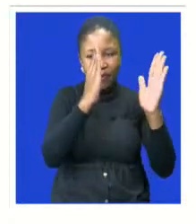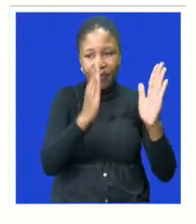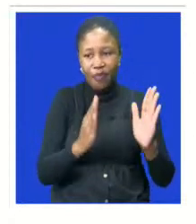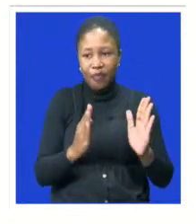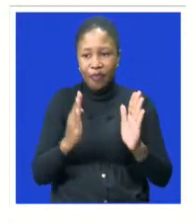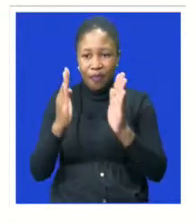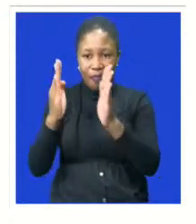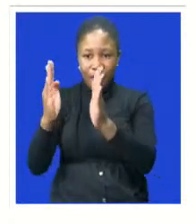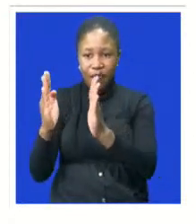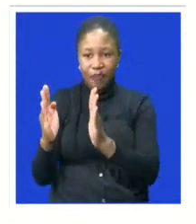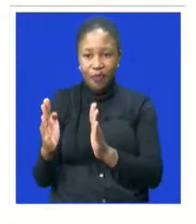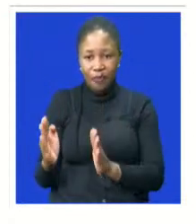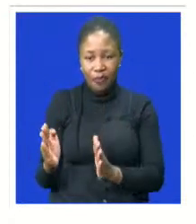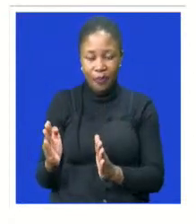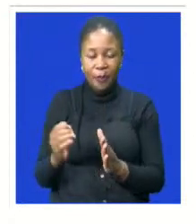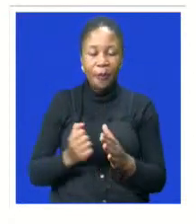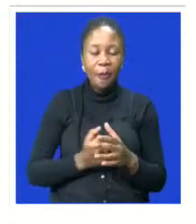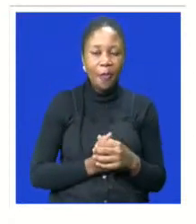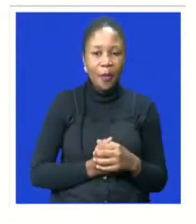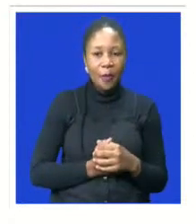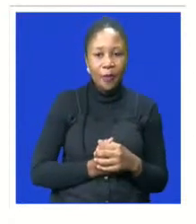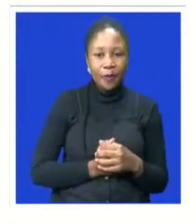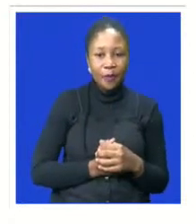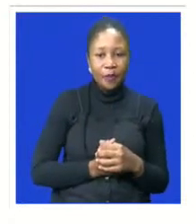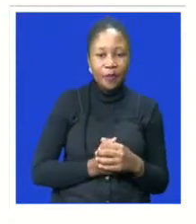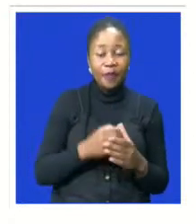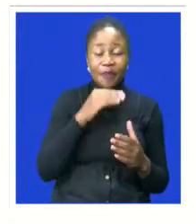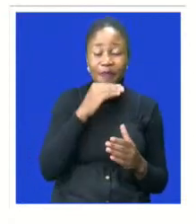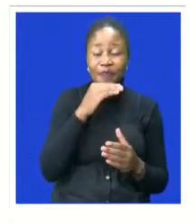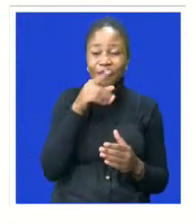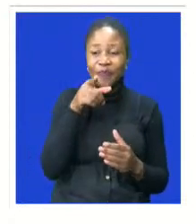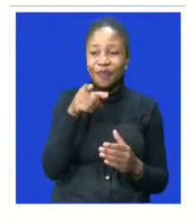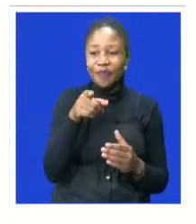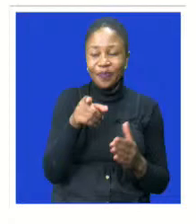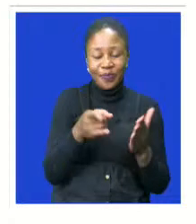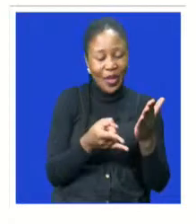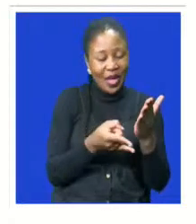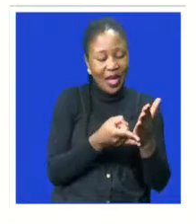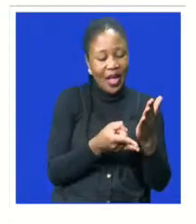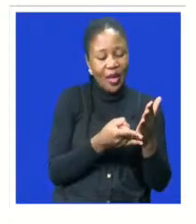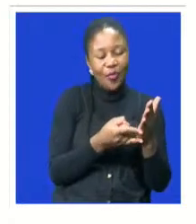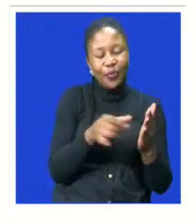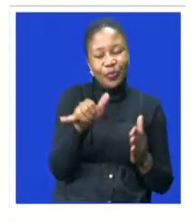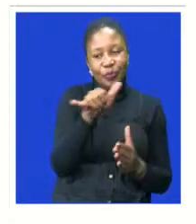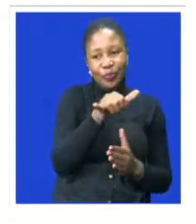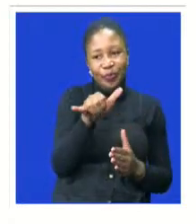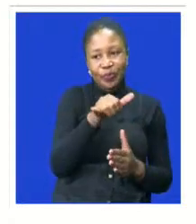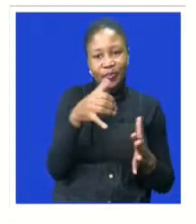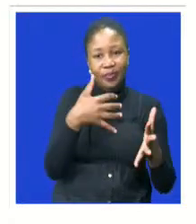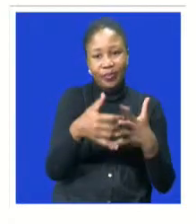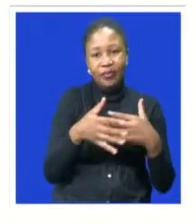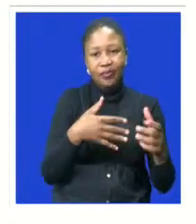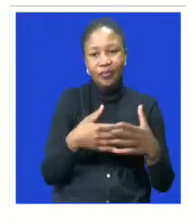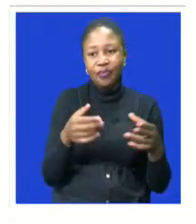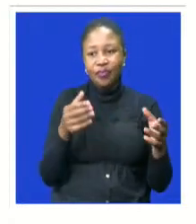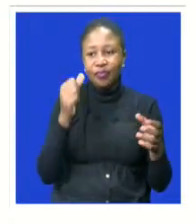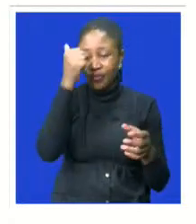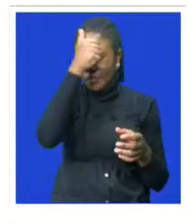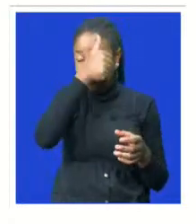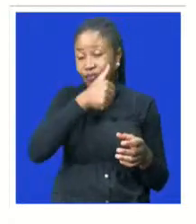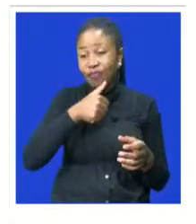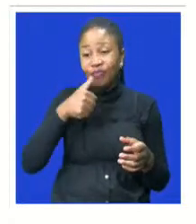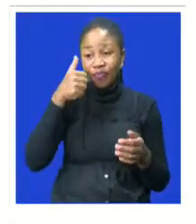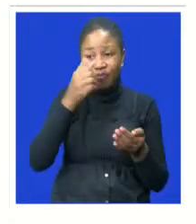this table is classifying the natural things and the man-made. So plants